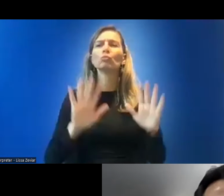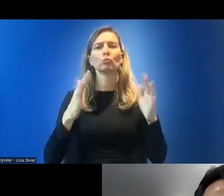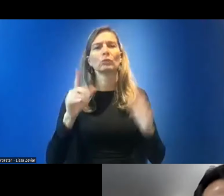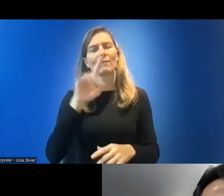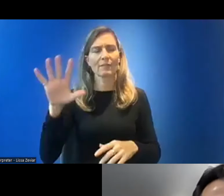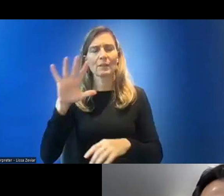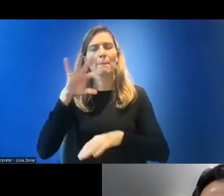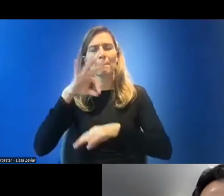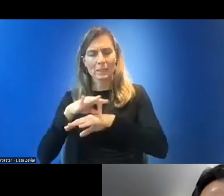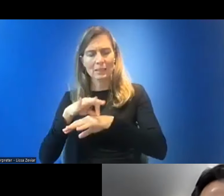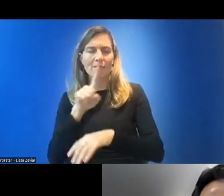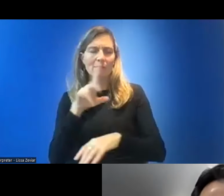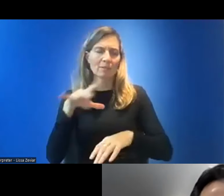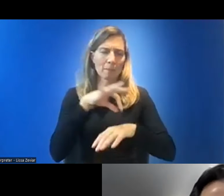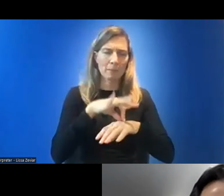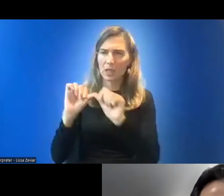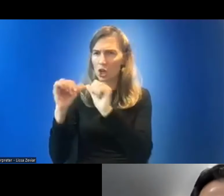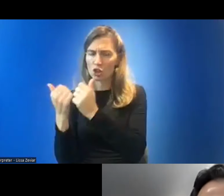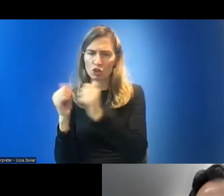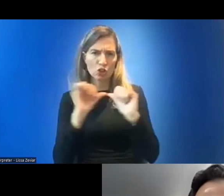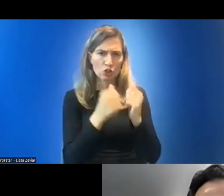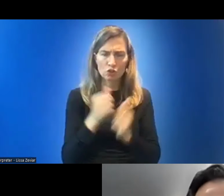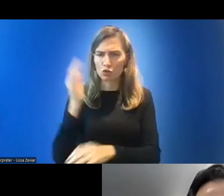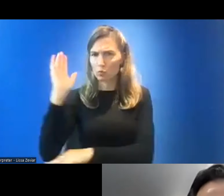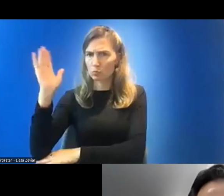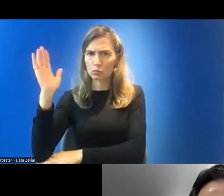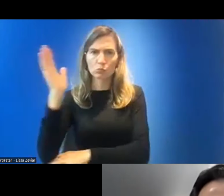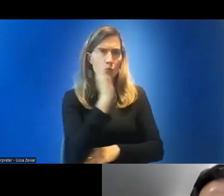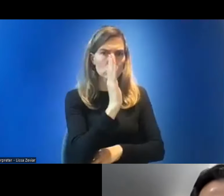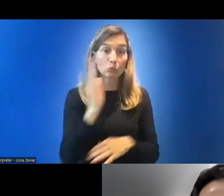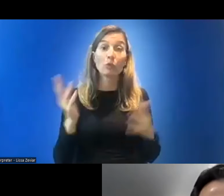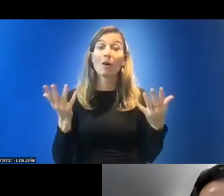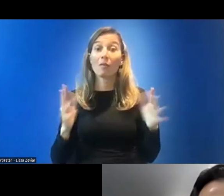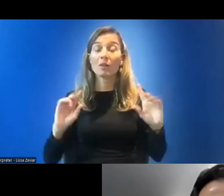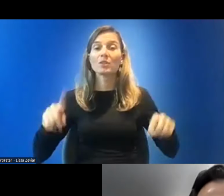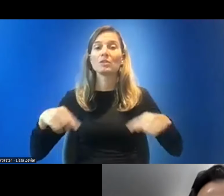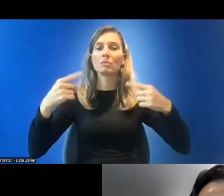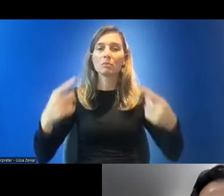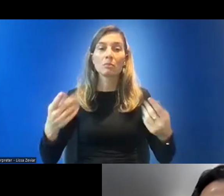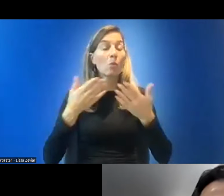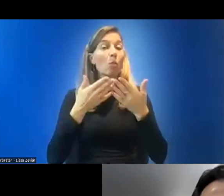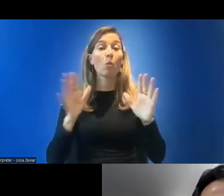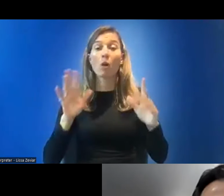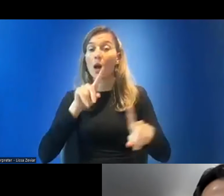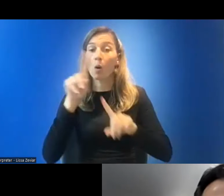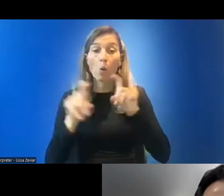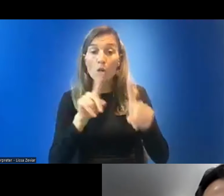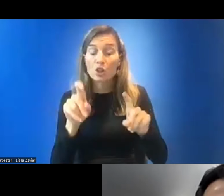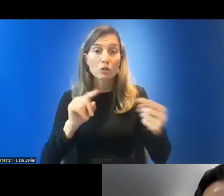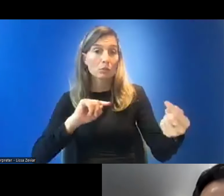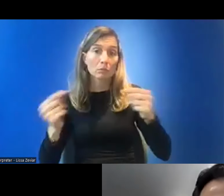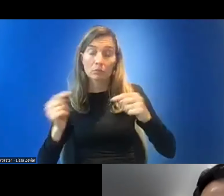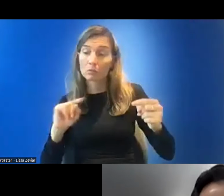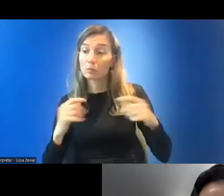then the idea is to have an open discussion, questions and answers. If you have ideas, interests on how to get